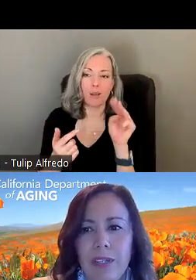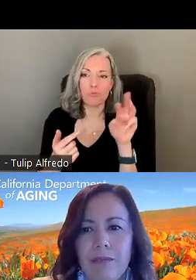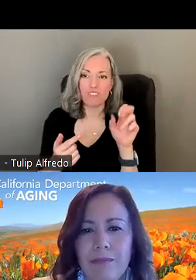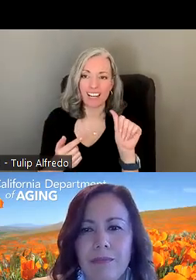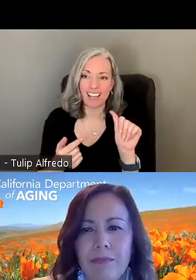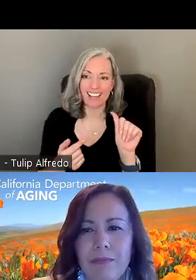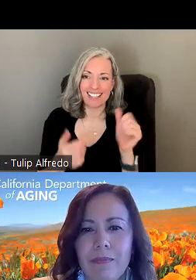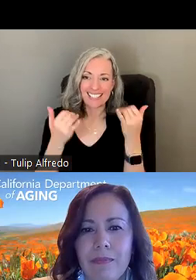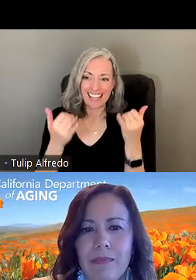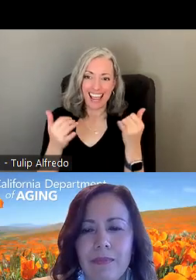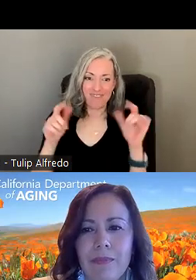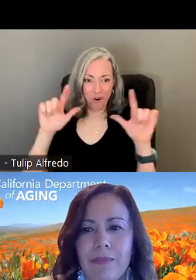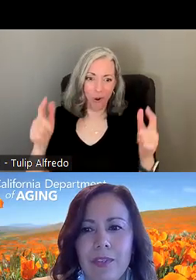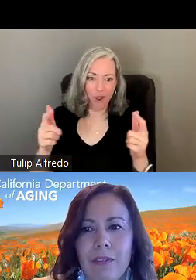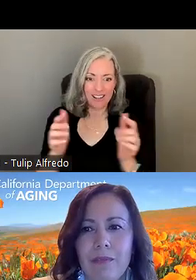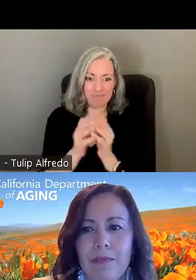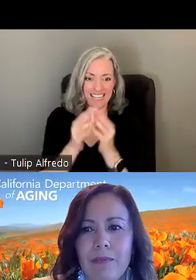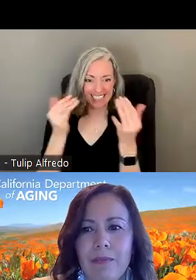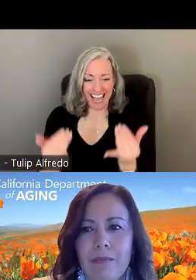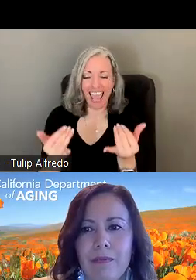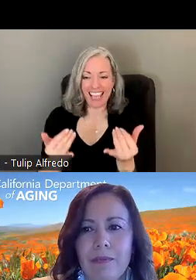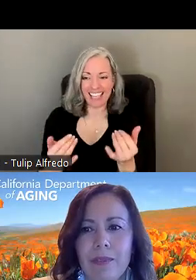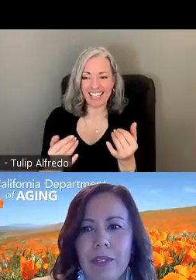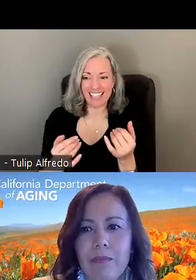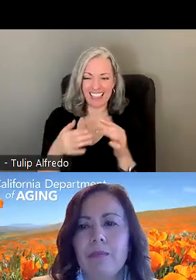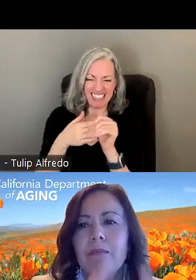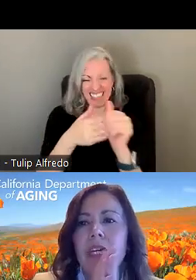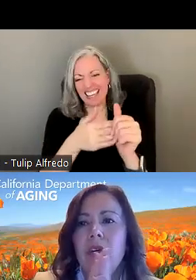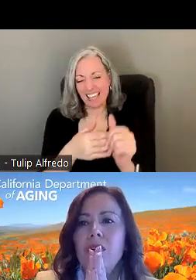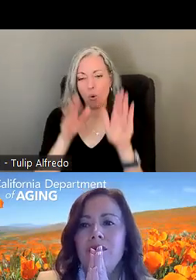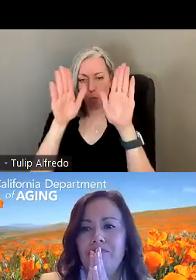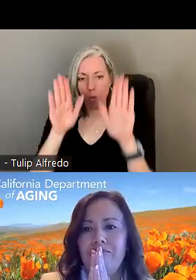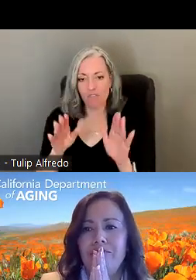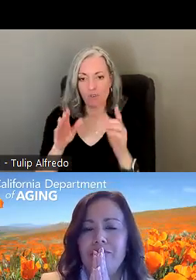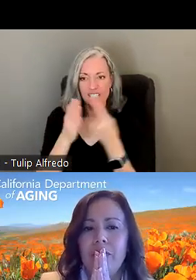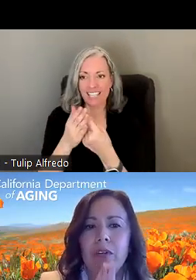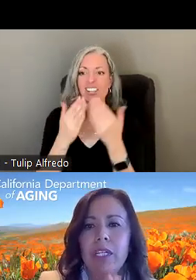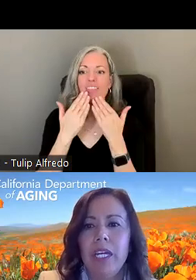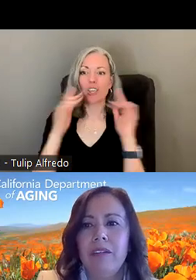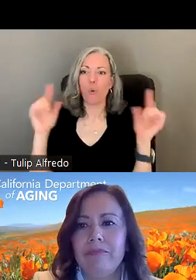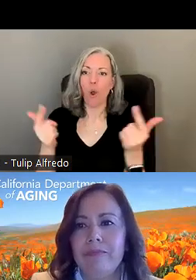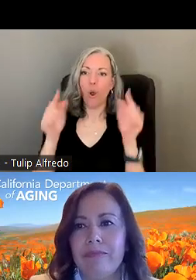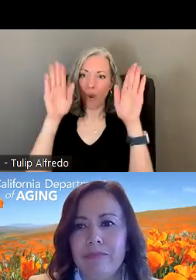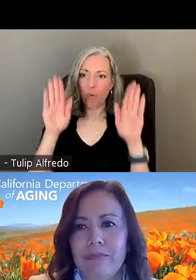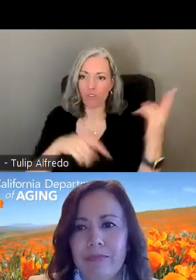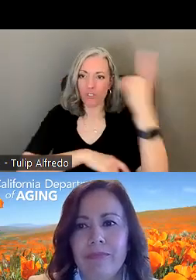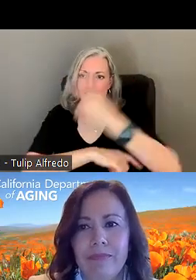for pulling together this meeting and leading such a thoughtful discussion. Thank you all. Have a great day.